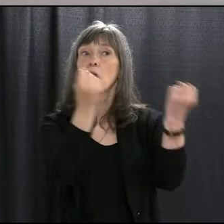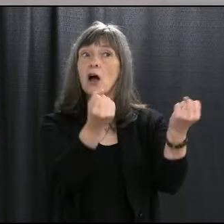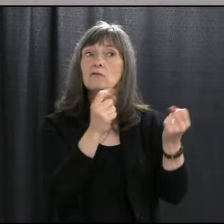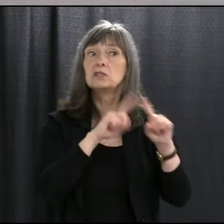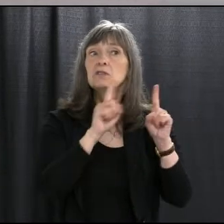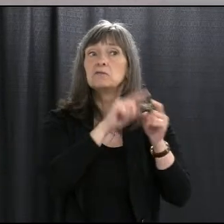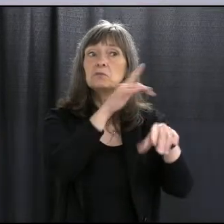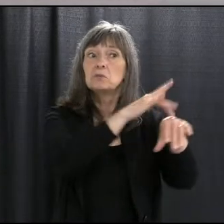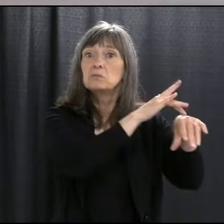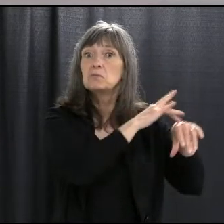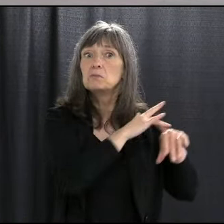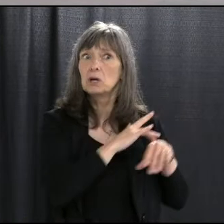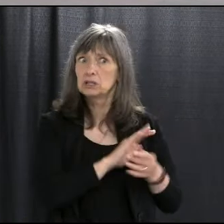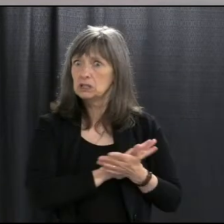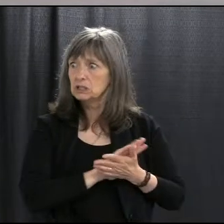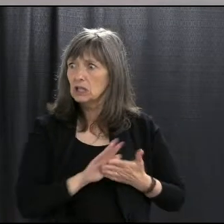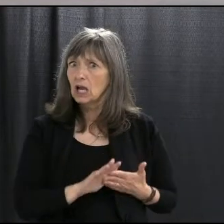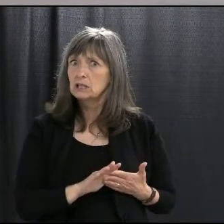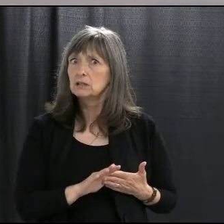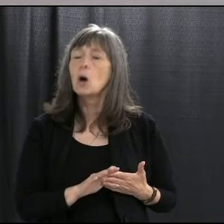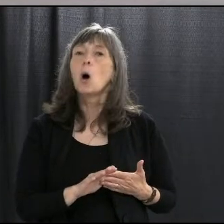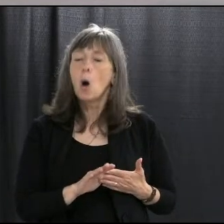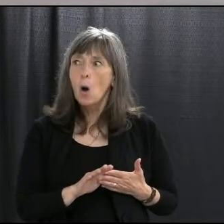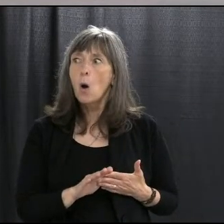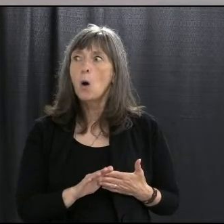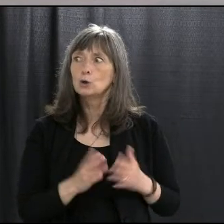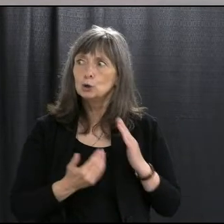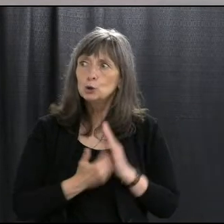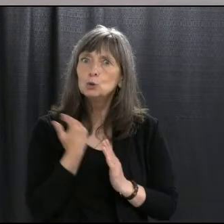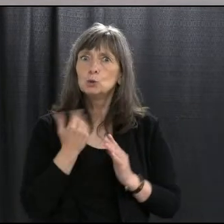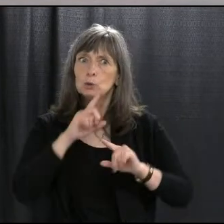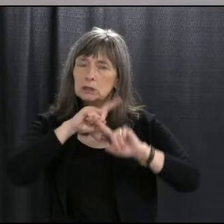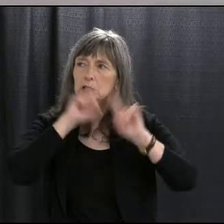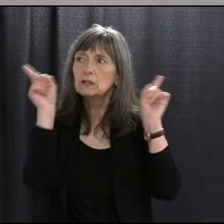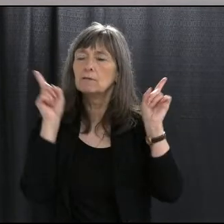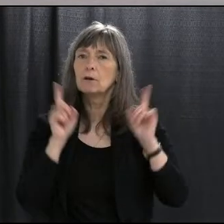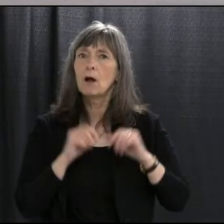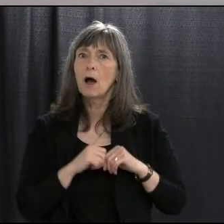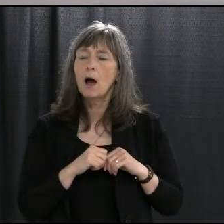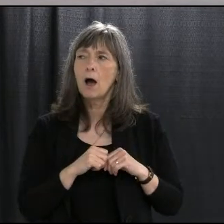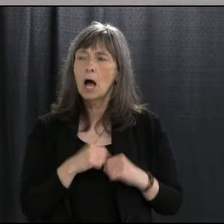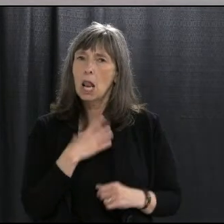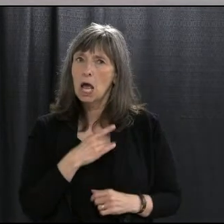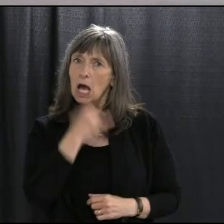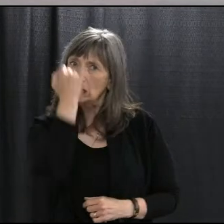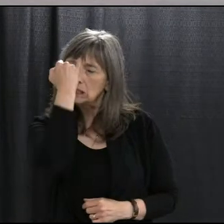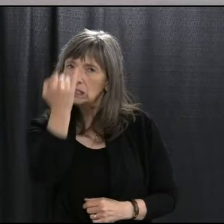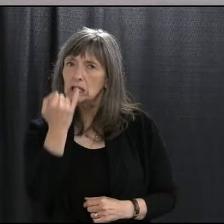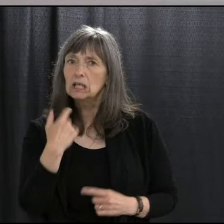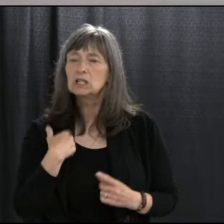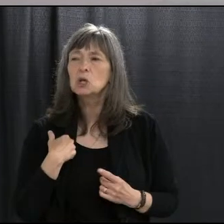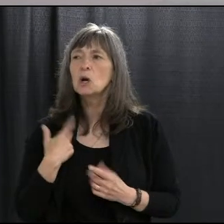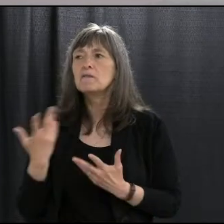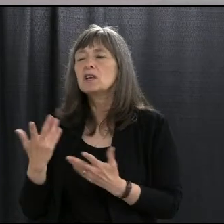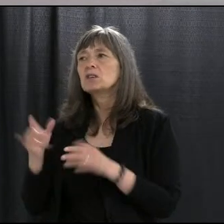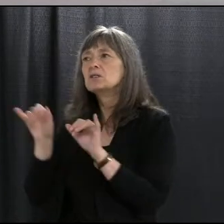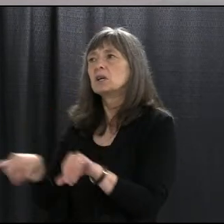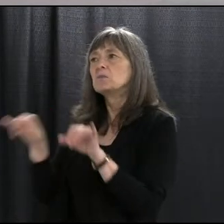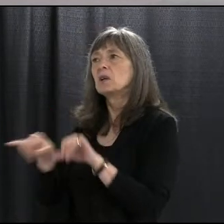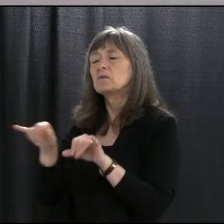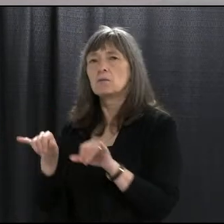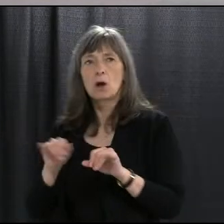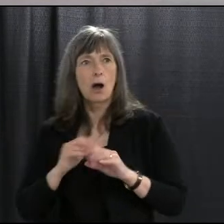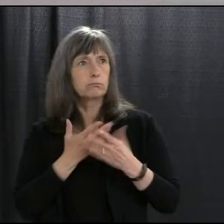burden on the system because it's innovative, it's new, and it kind of gets them into a new scenery, a